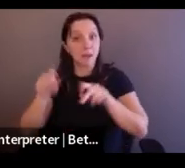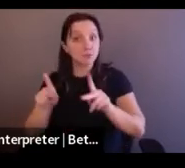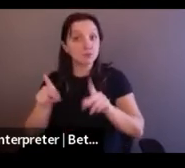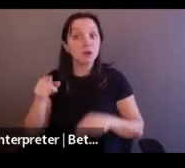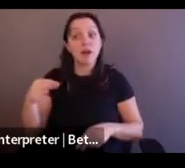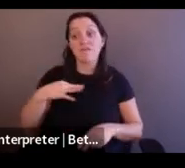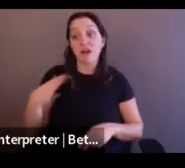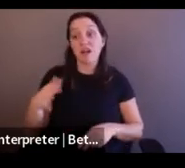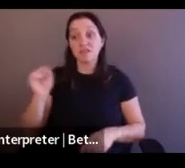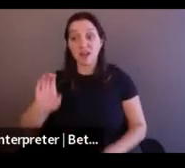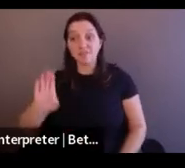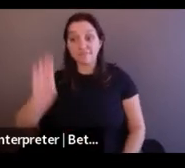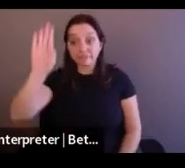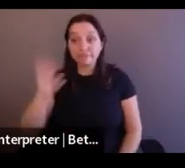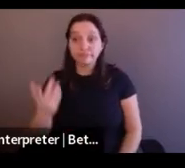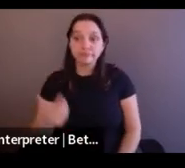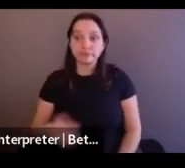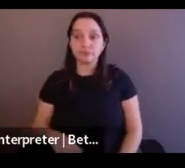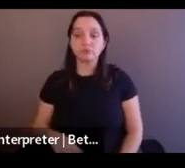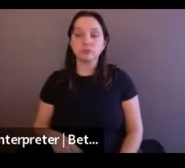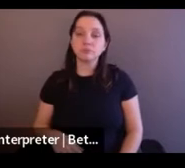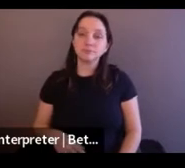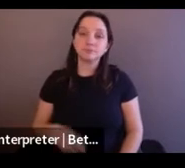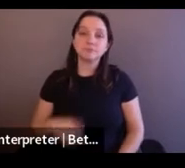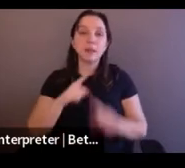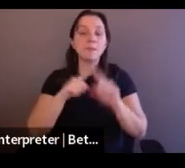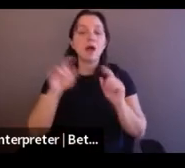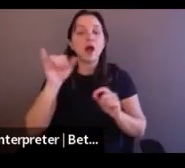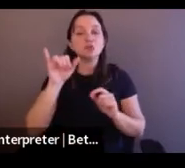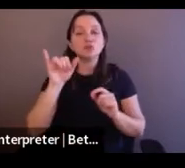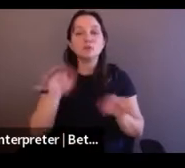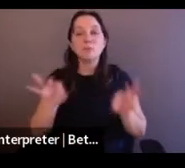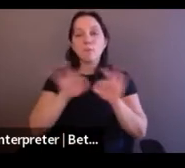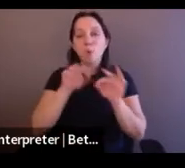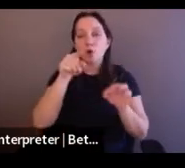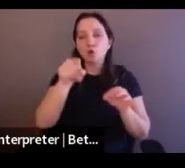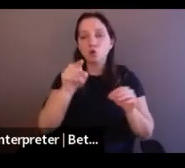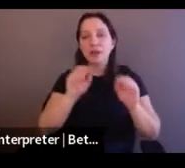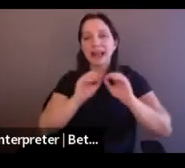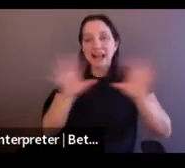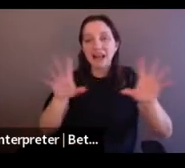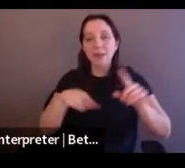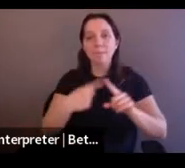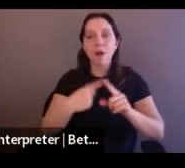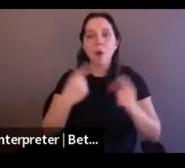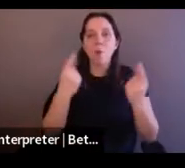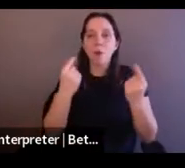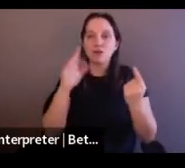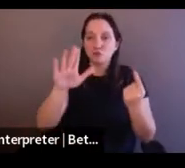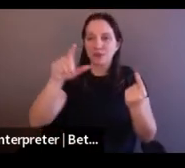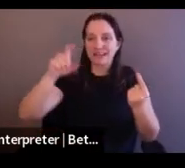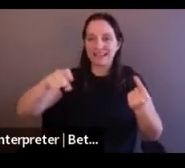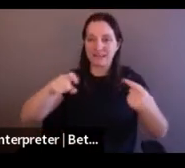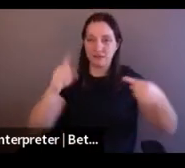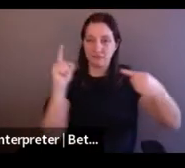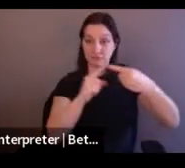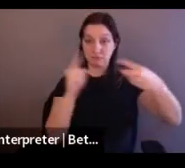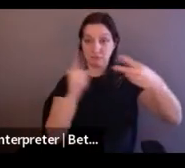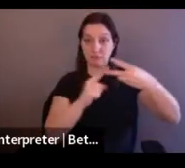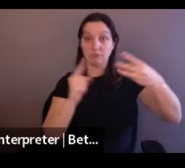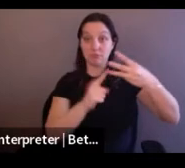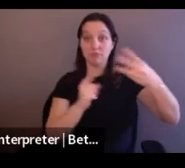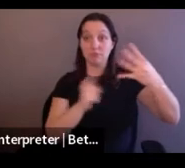it can be tricky, but I think, again, articulating sort of your need is really the first step to being able to find